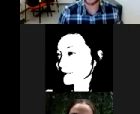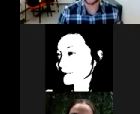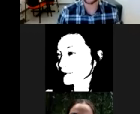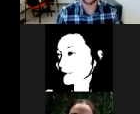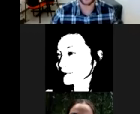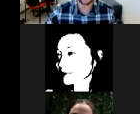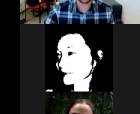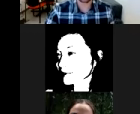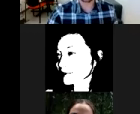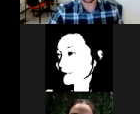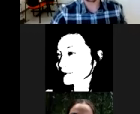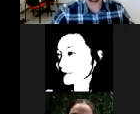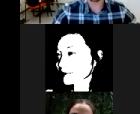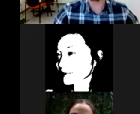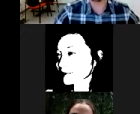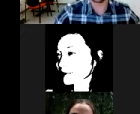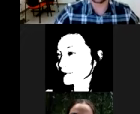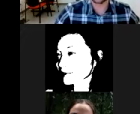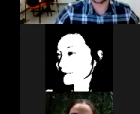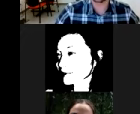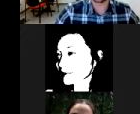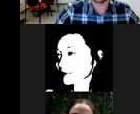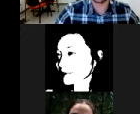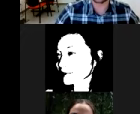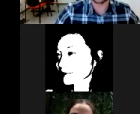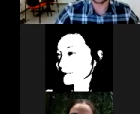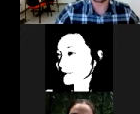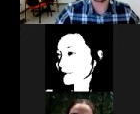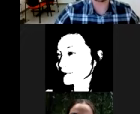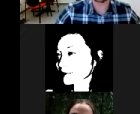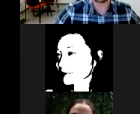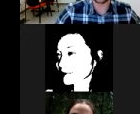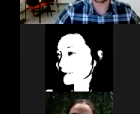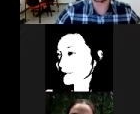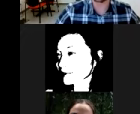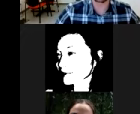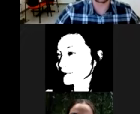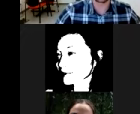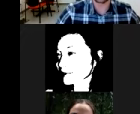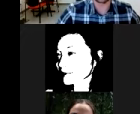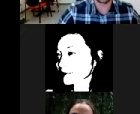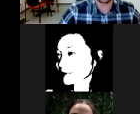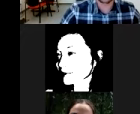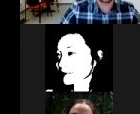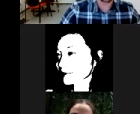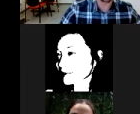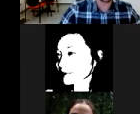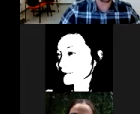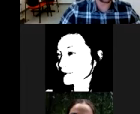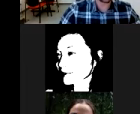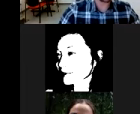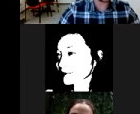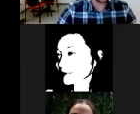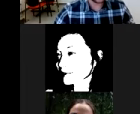way, looking at the correlation between how old the subjects were when they entered this intervention and how much change we observed over the course of the intervention